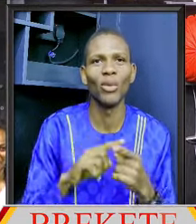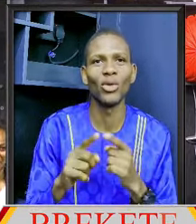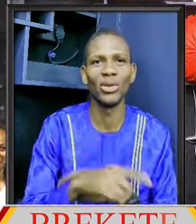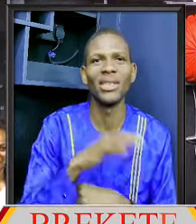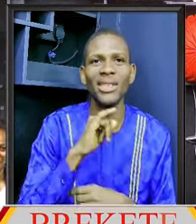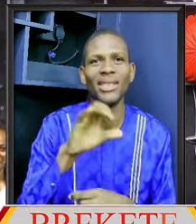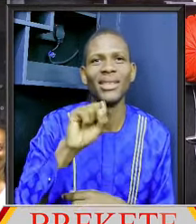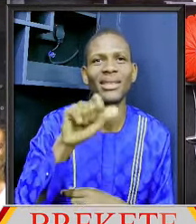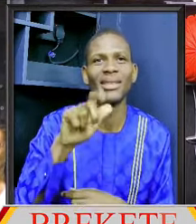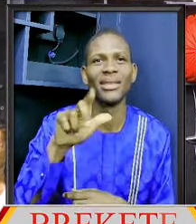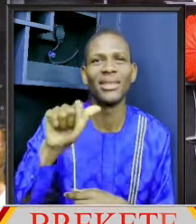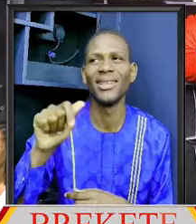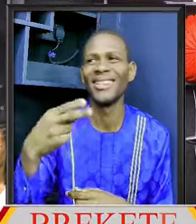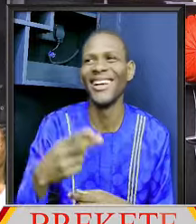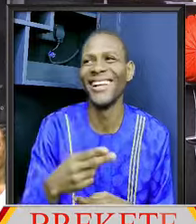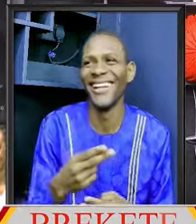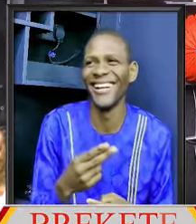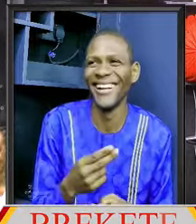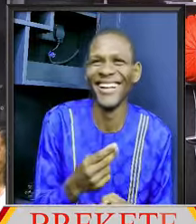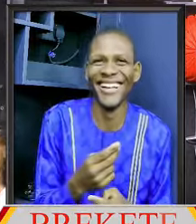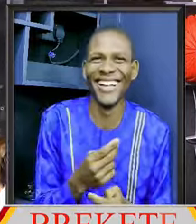today, Nasala.